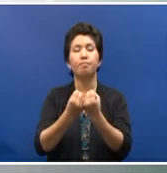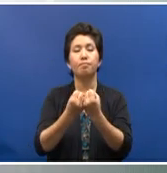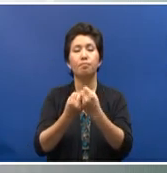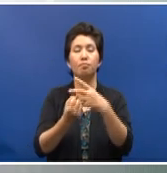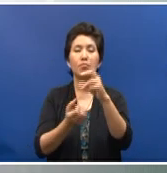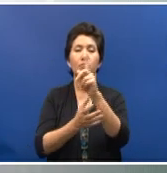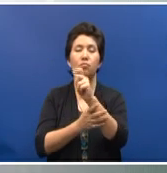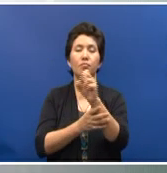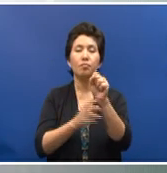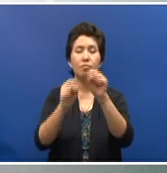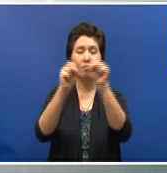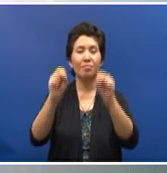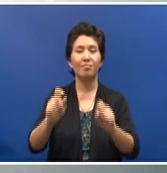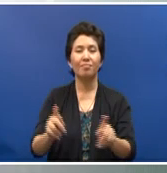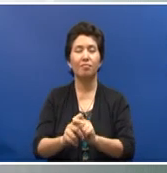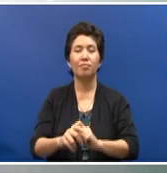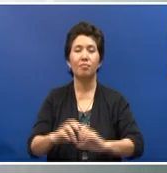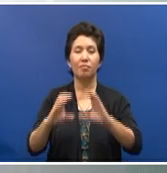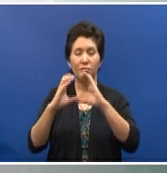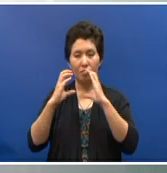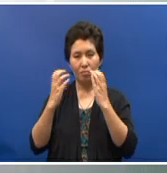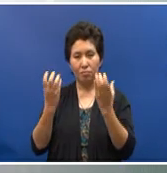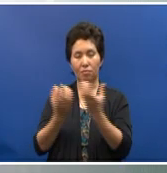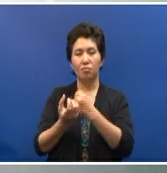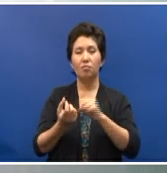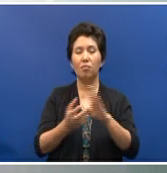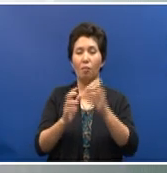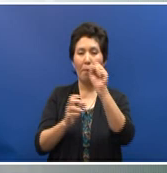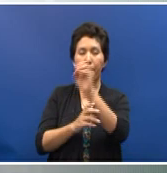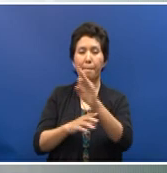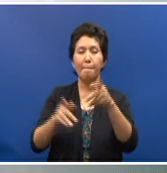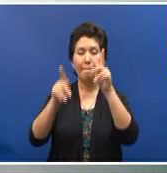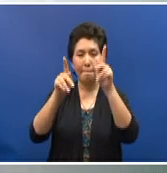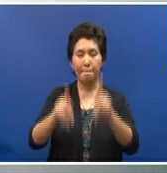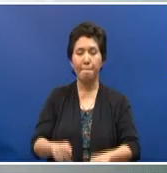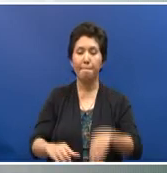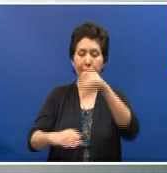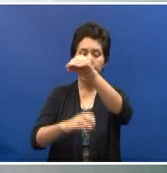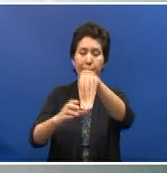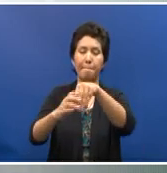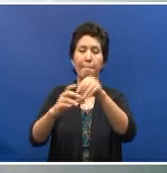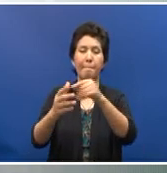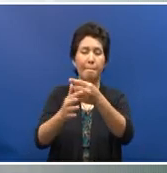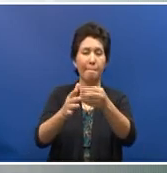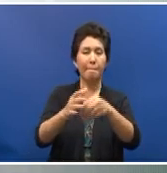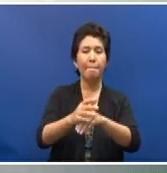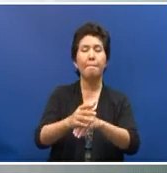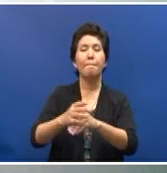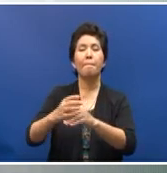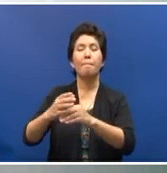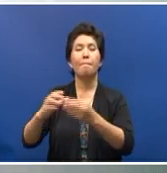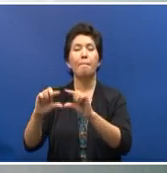stratification here is referring to classification of persons into groups, okay, based on